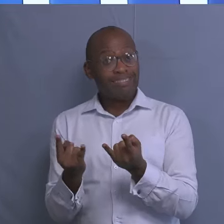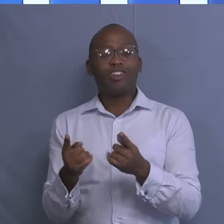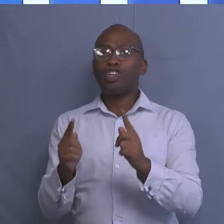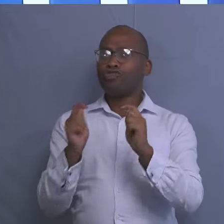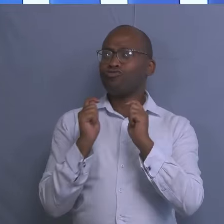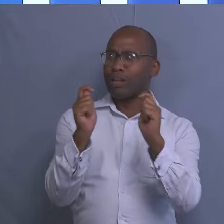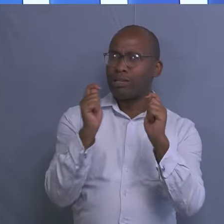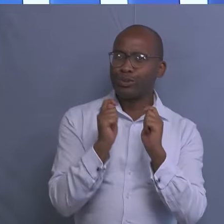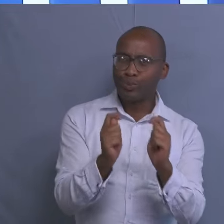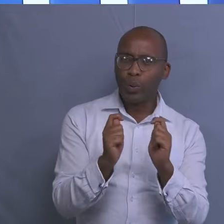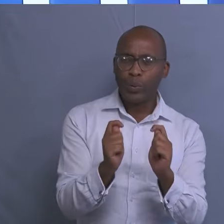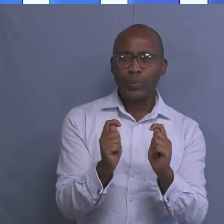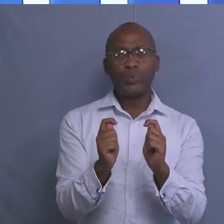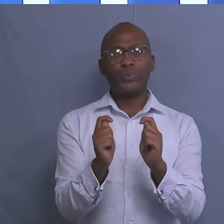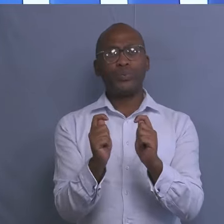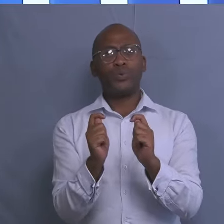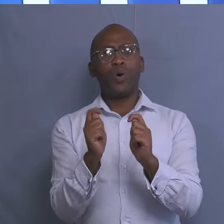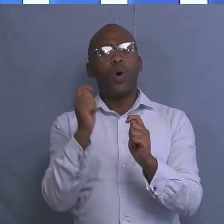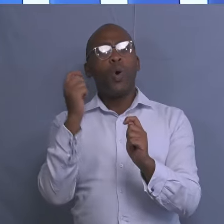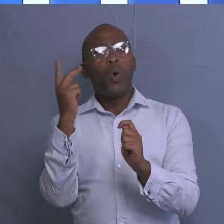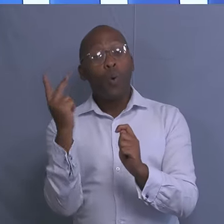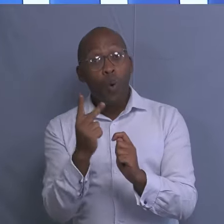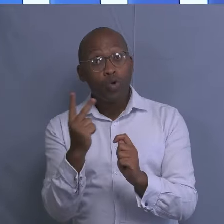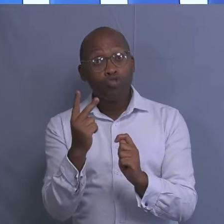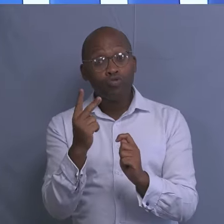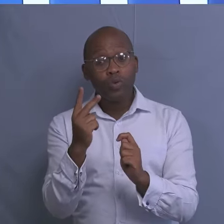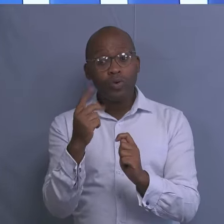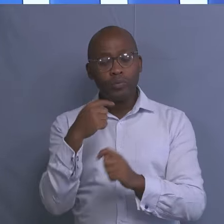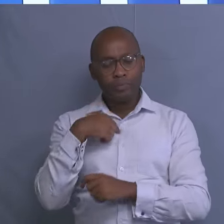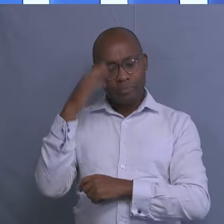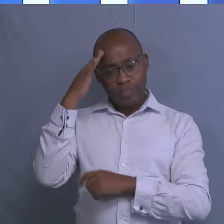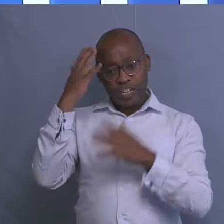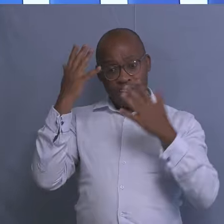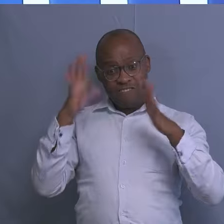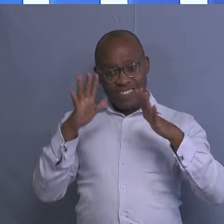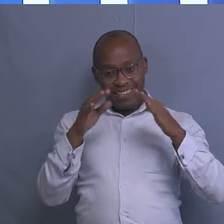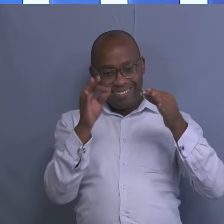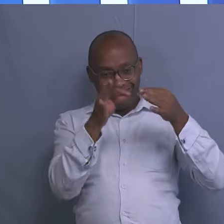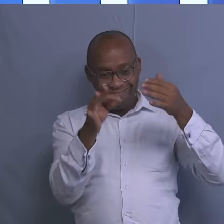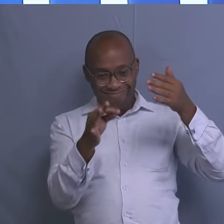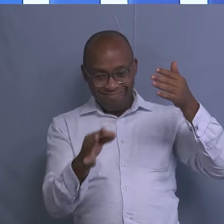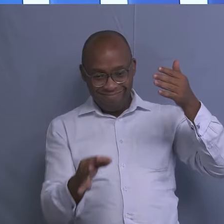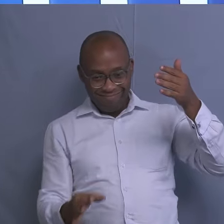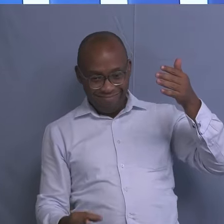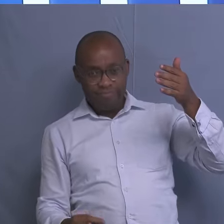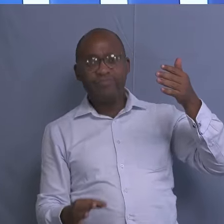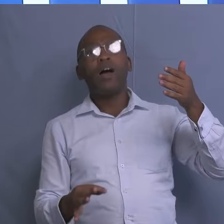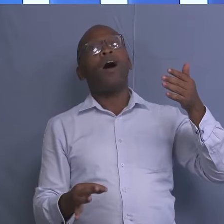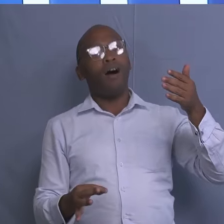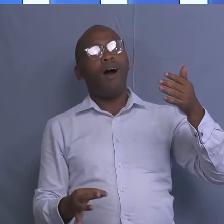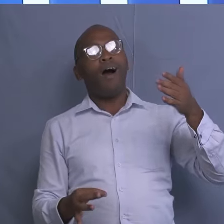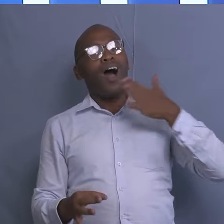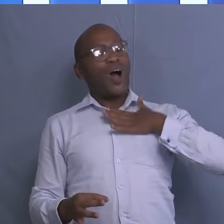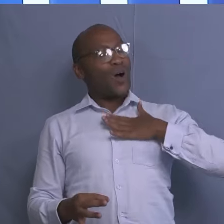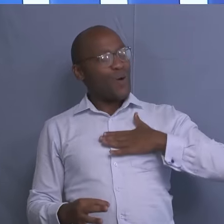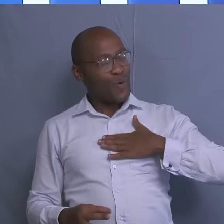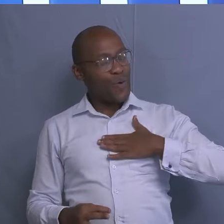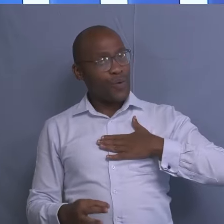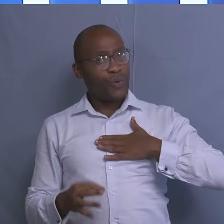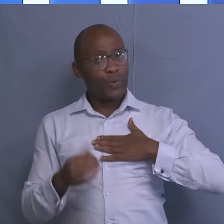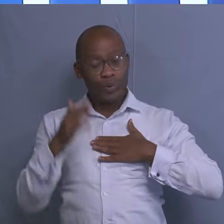etc. Consider the policies of the government relating to the access and control of resources, such as